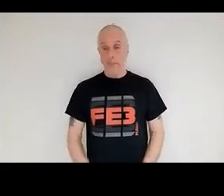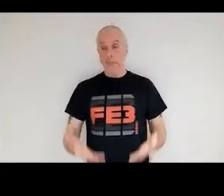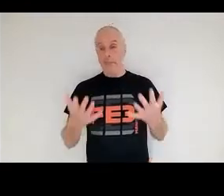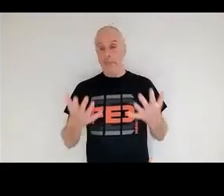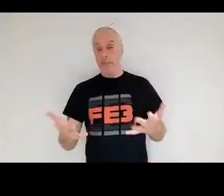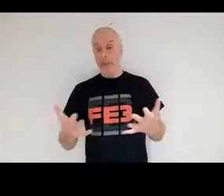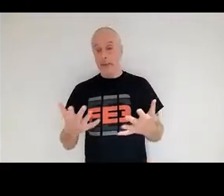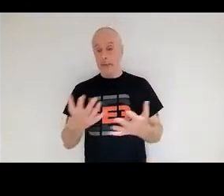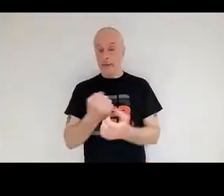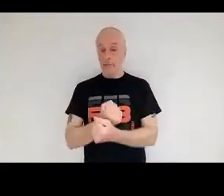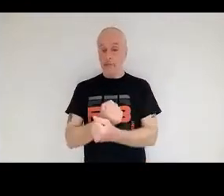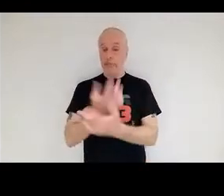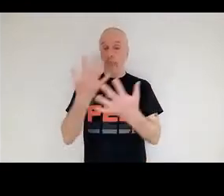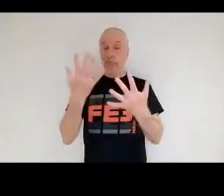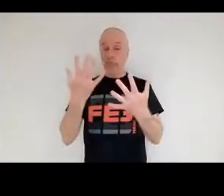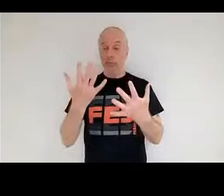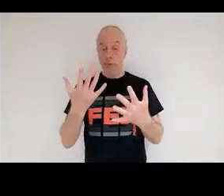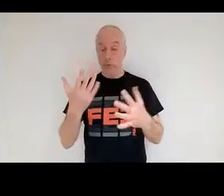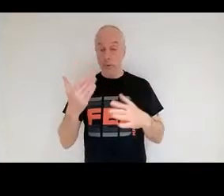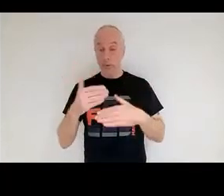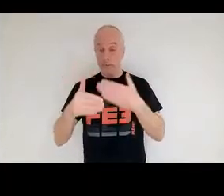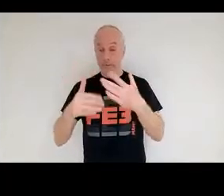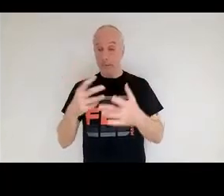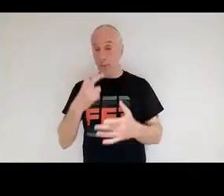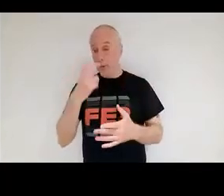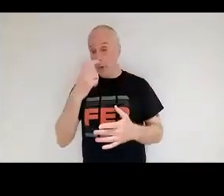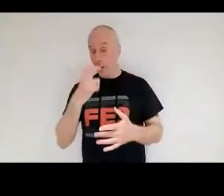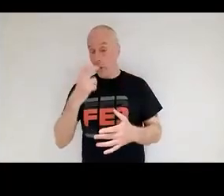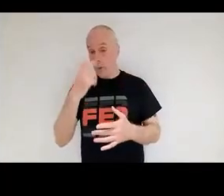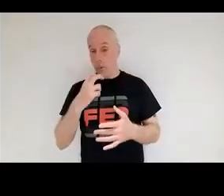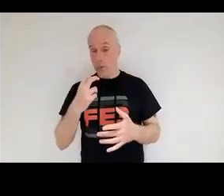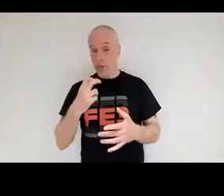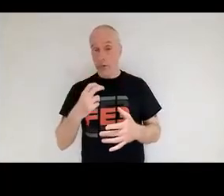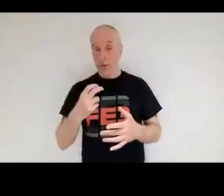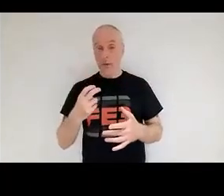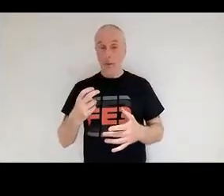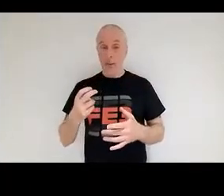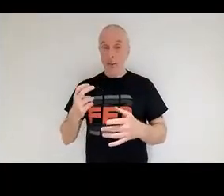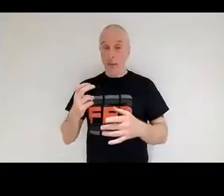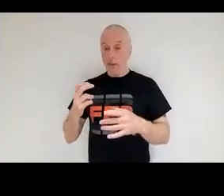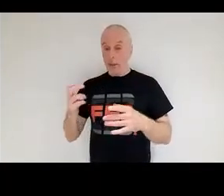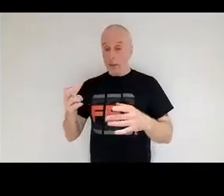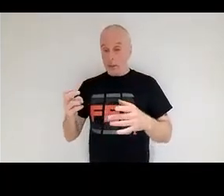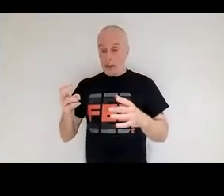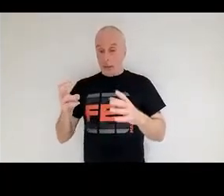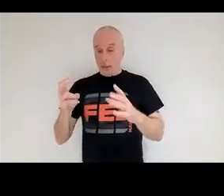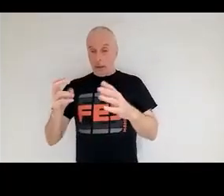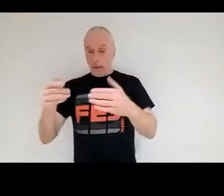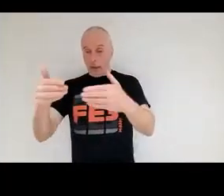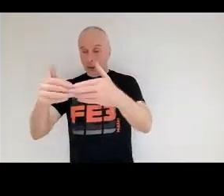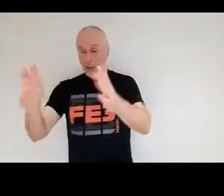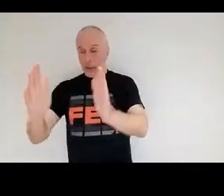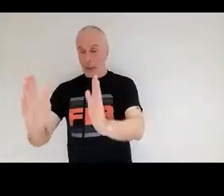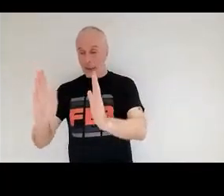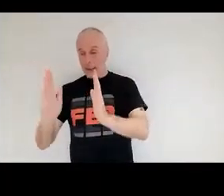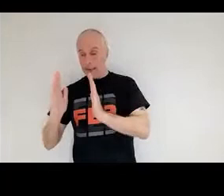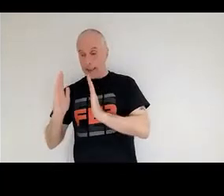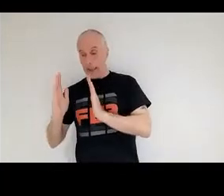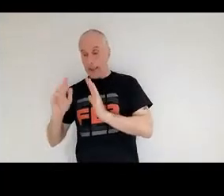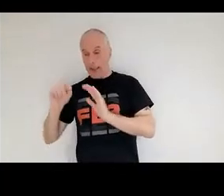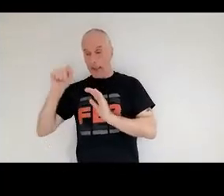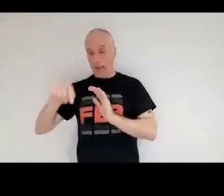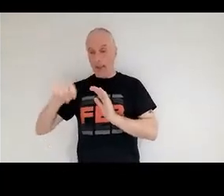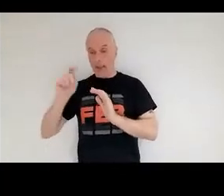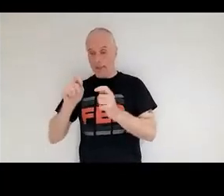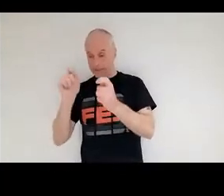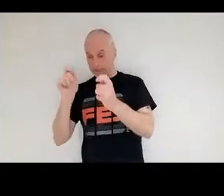an old storage container and then repurposed it to run explosions. So we